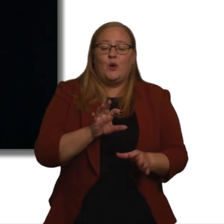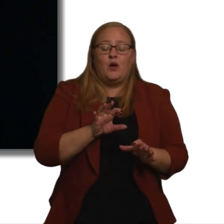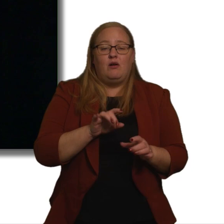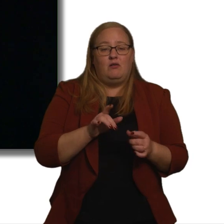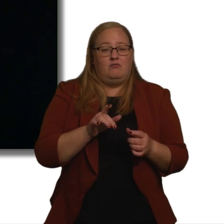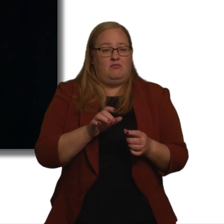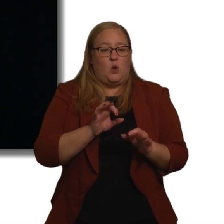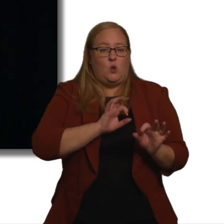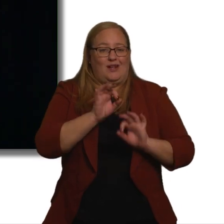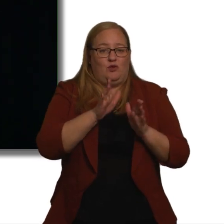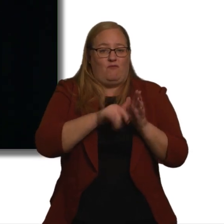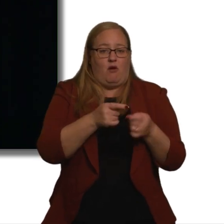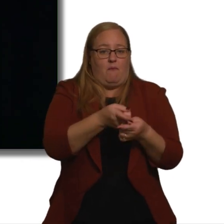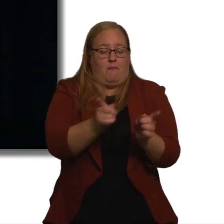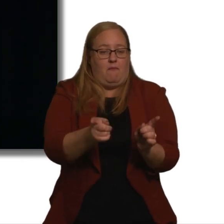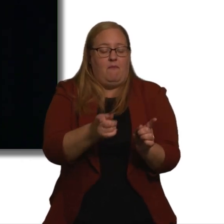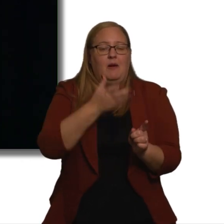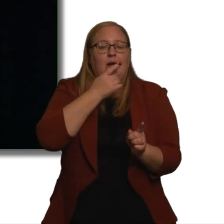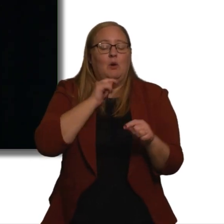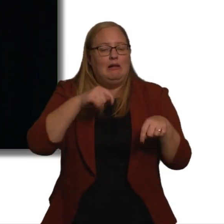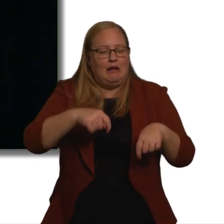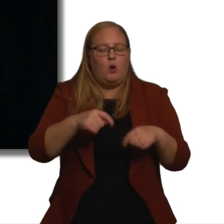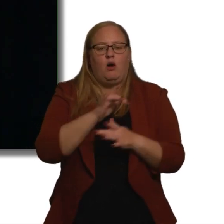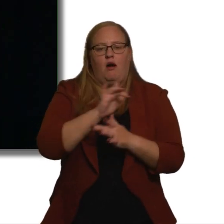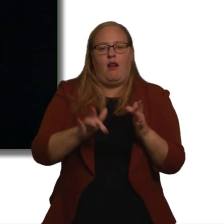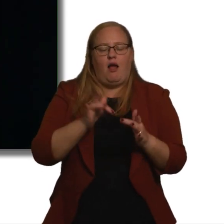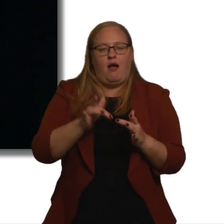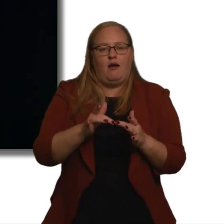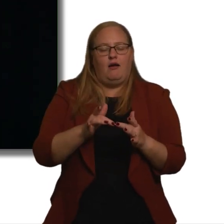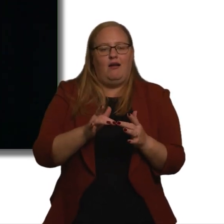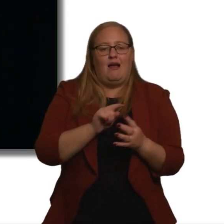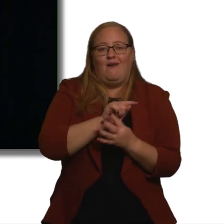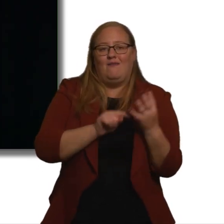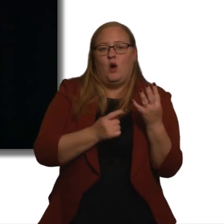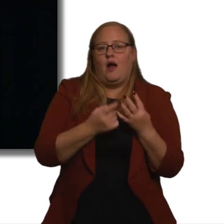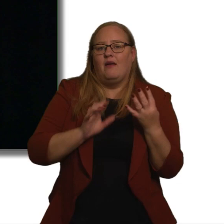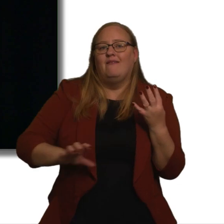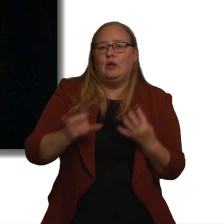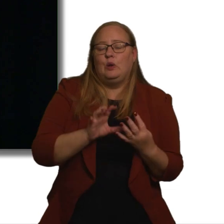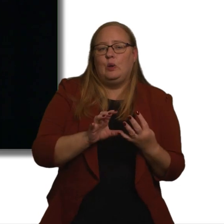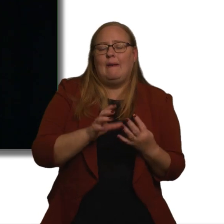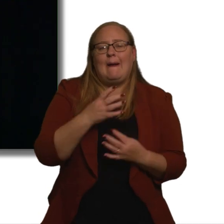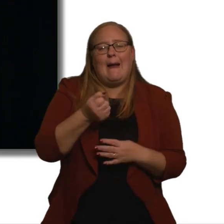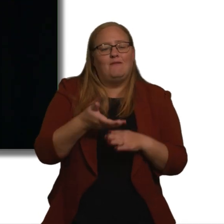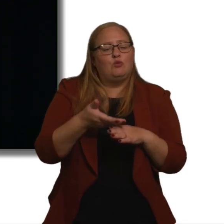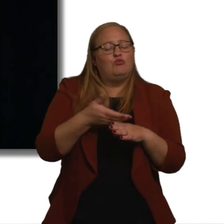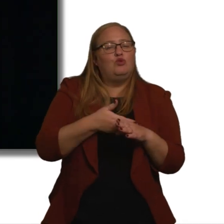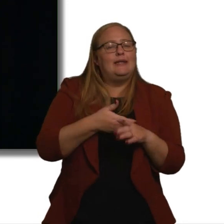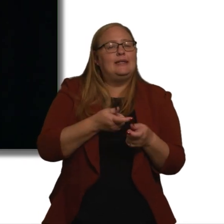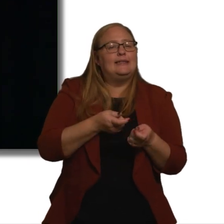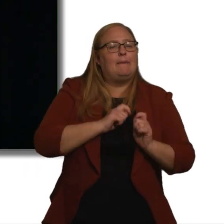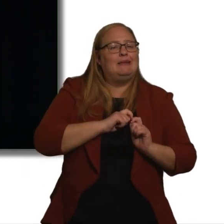room and questions from those members online and at our 4 other sites this evening, we'd like to respond to a pre-submitted question